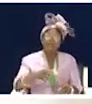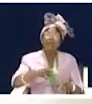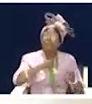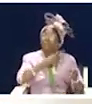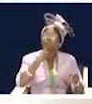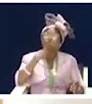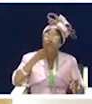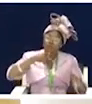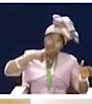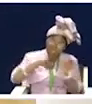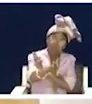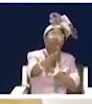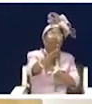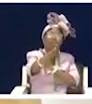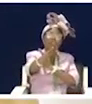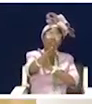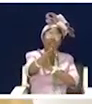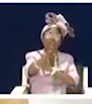killed.